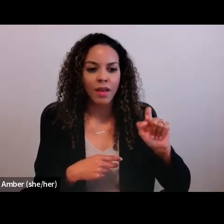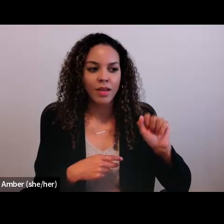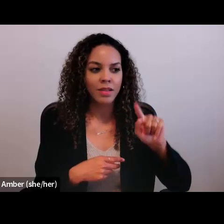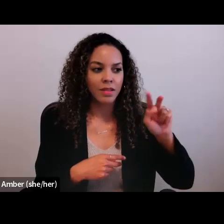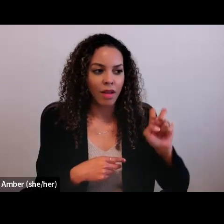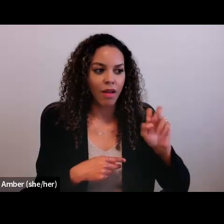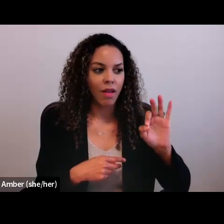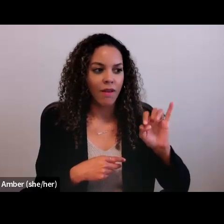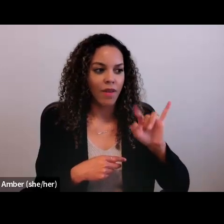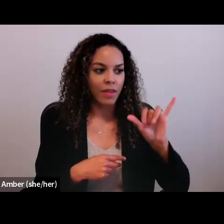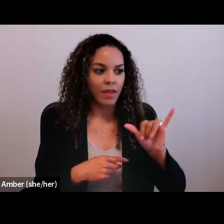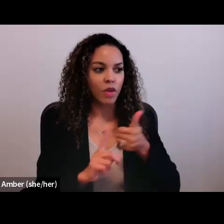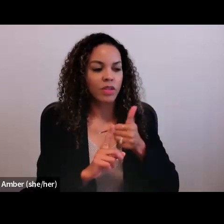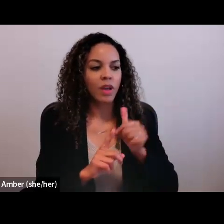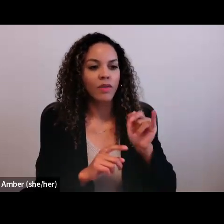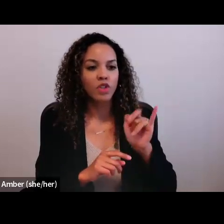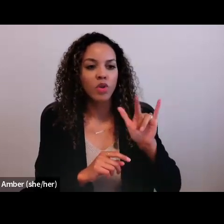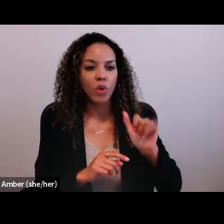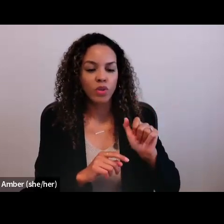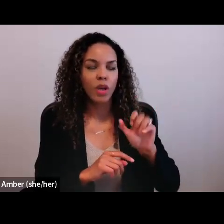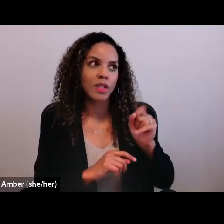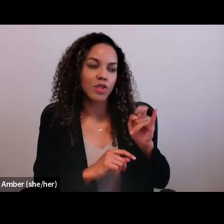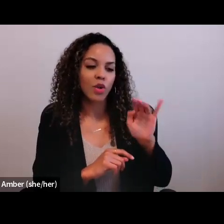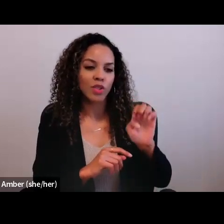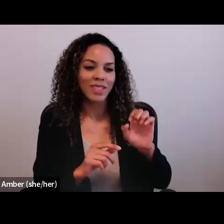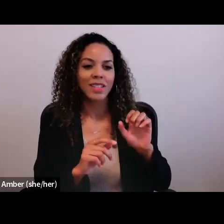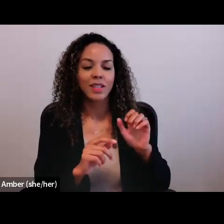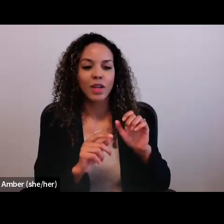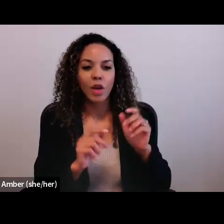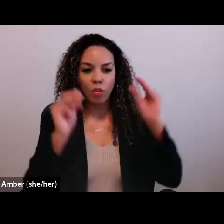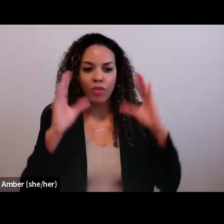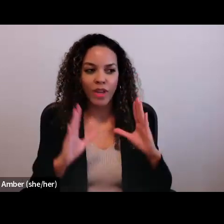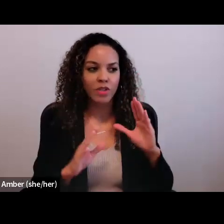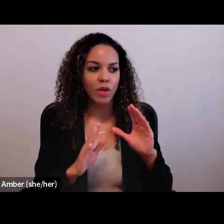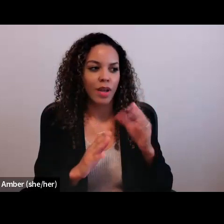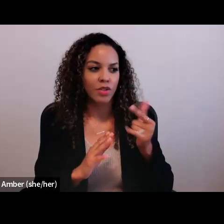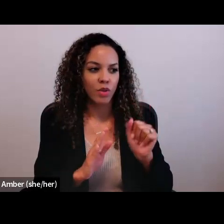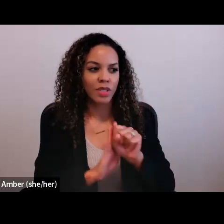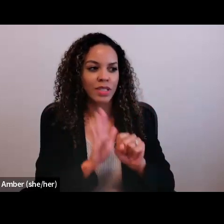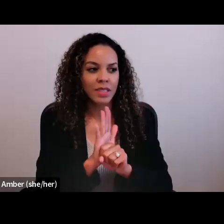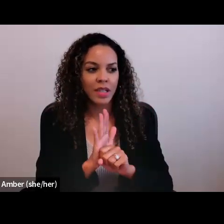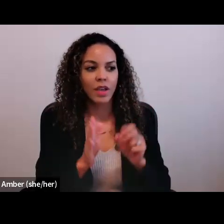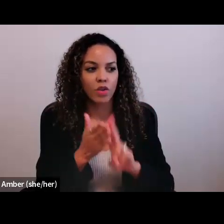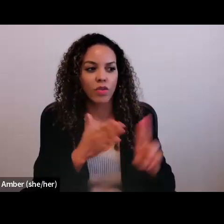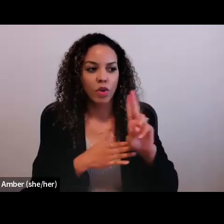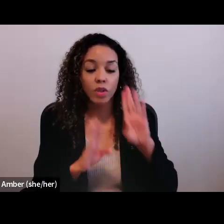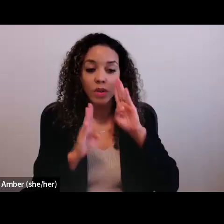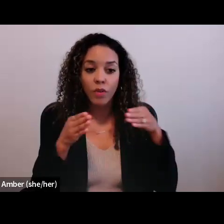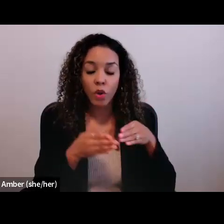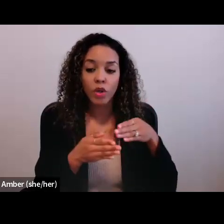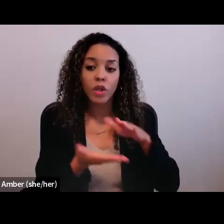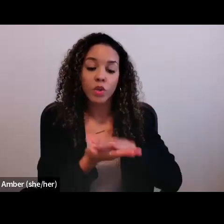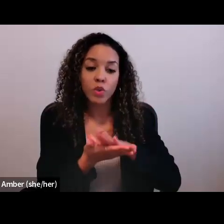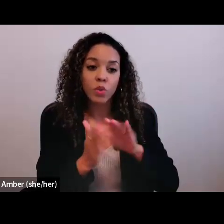and she is an associate professor at Georgia State University and the director of the Center of Research on School Safety, School Climate, and